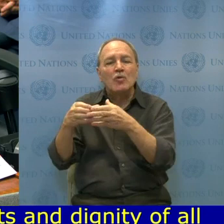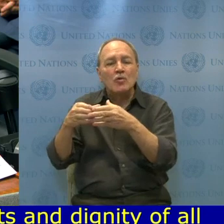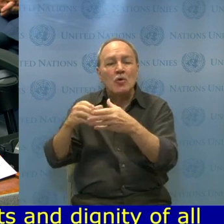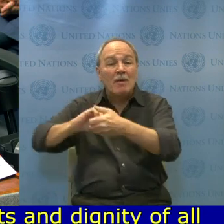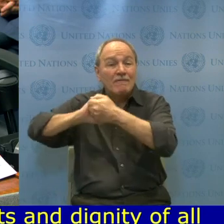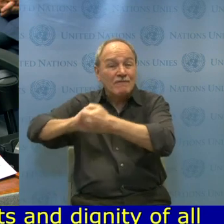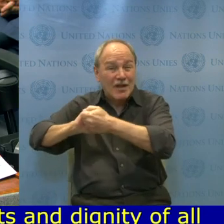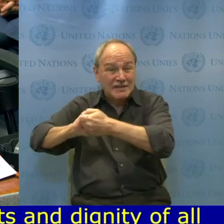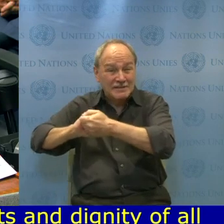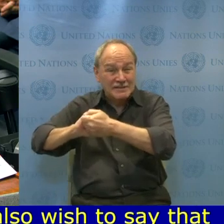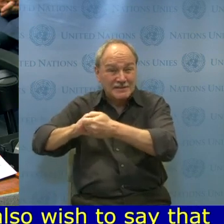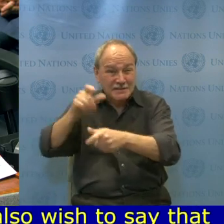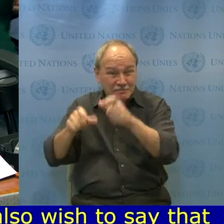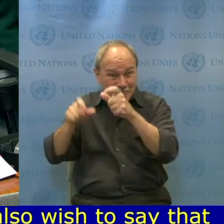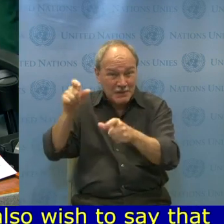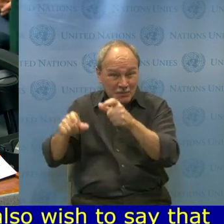disabilities.